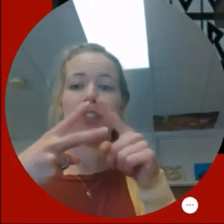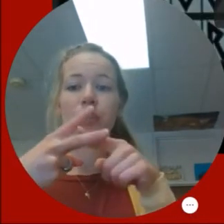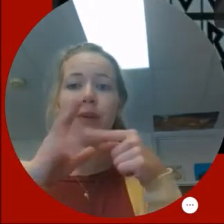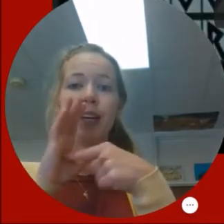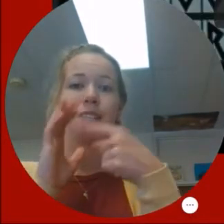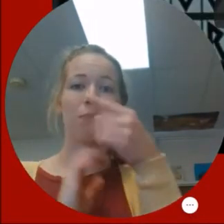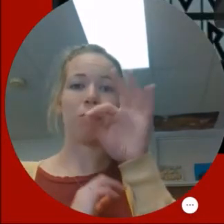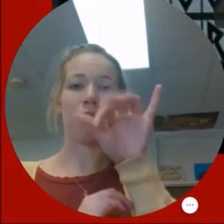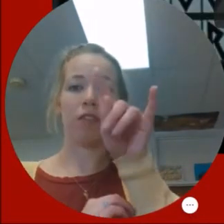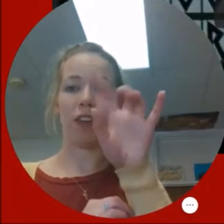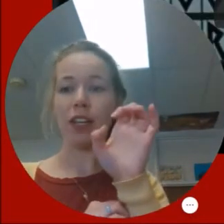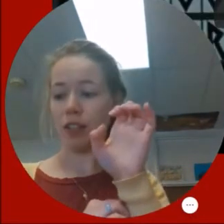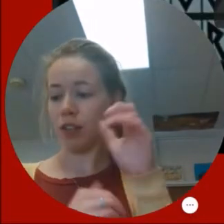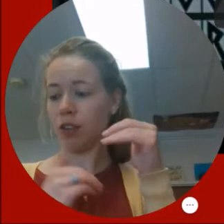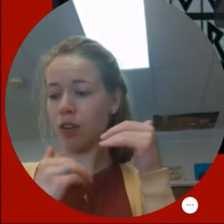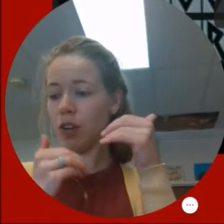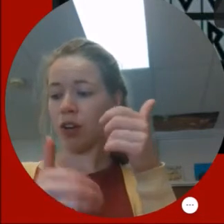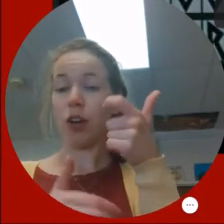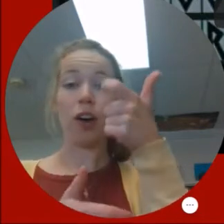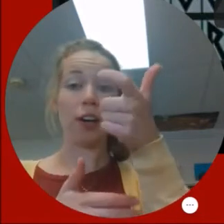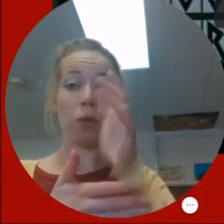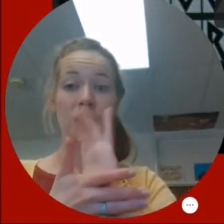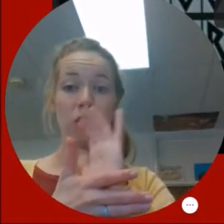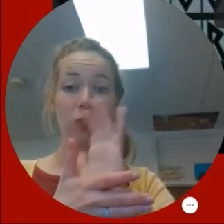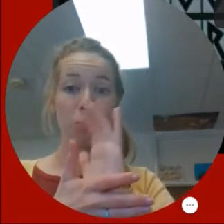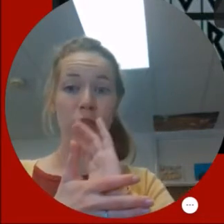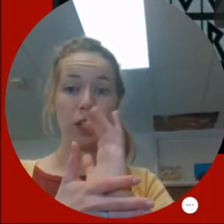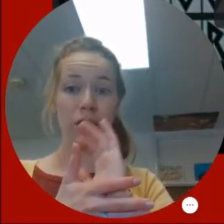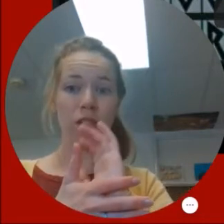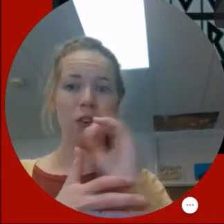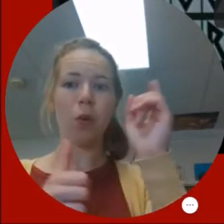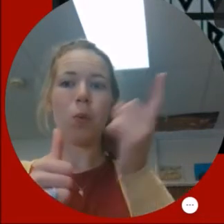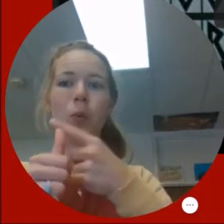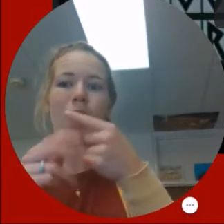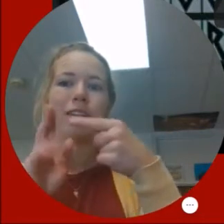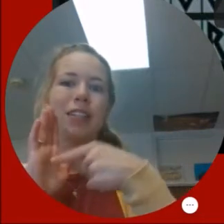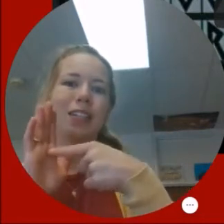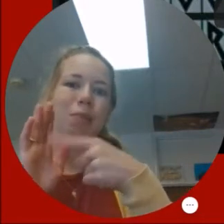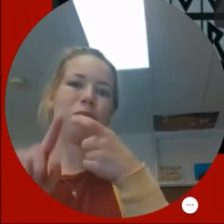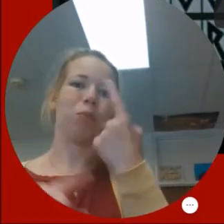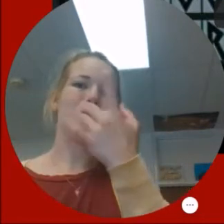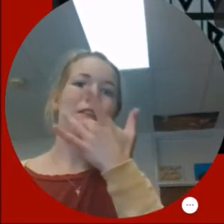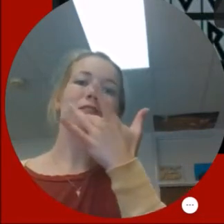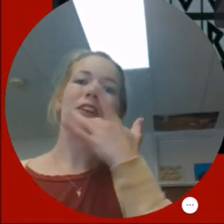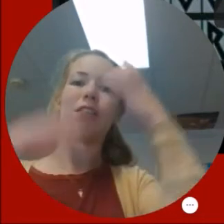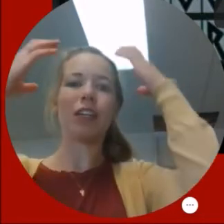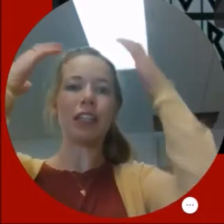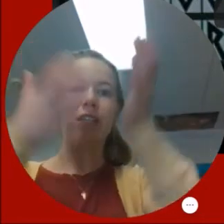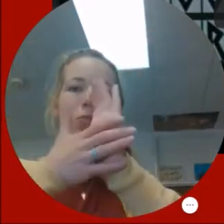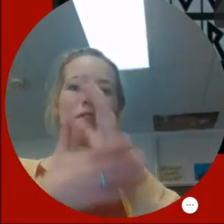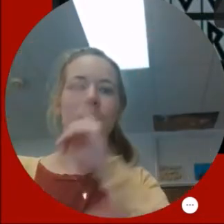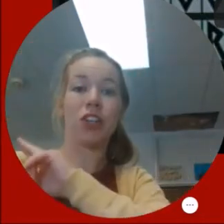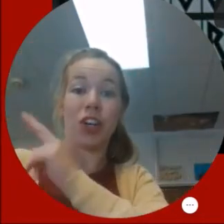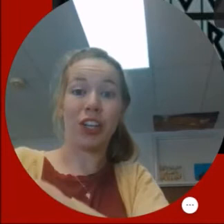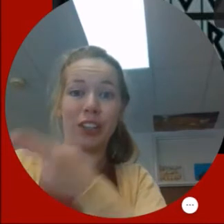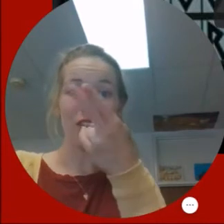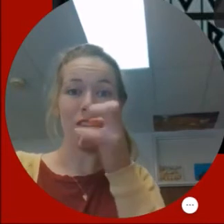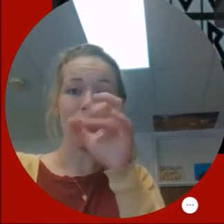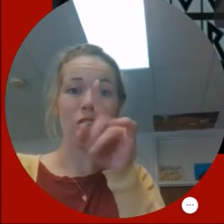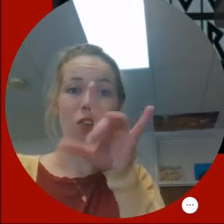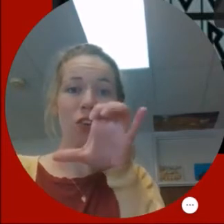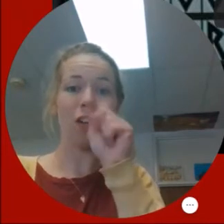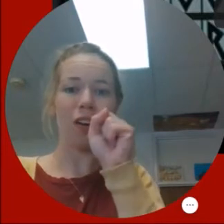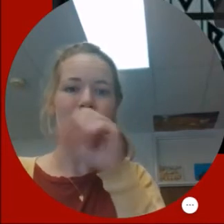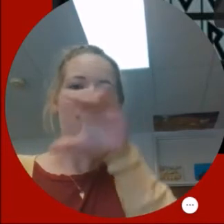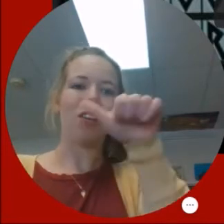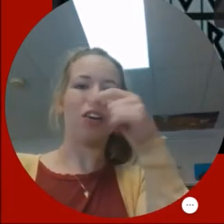There are two examples of fate. Go ahead and watch those movies. One is an example from one of my favorite Disney movies,